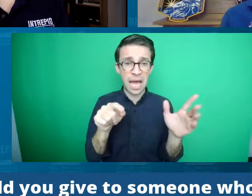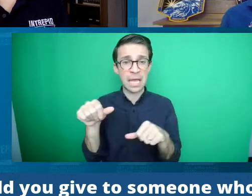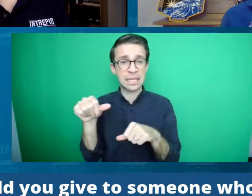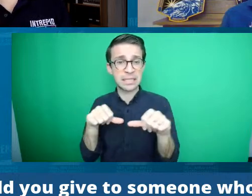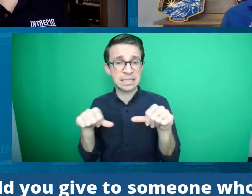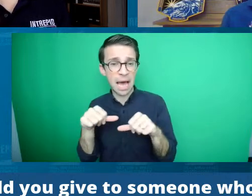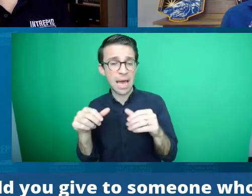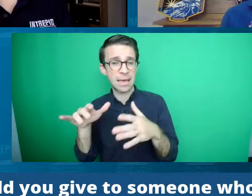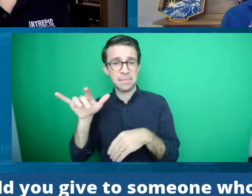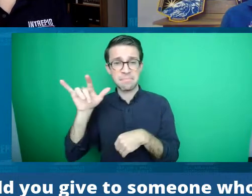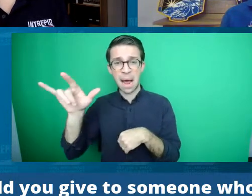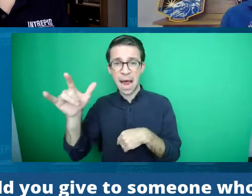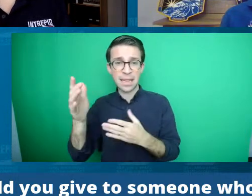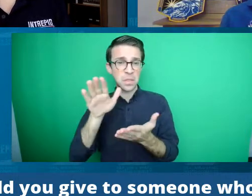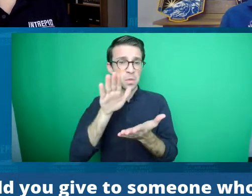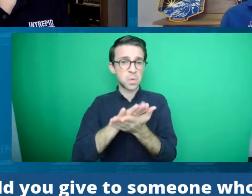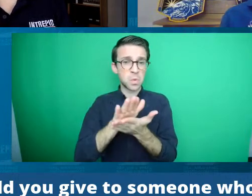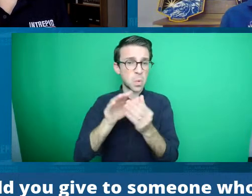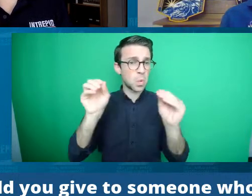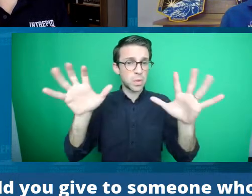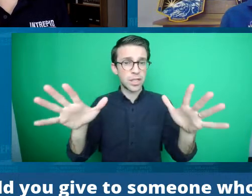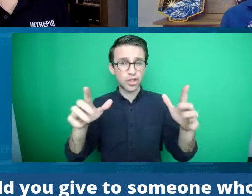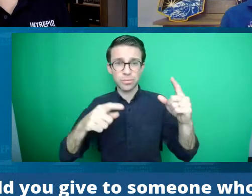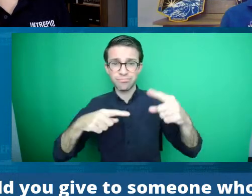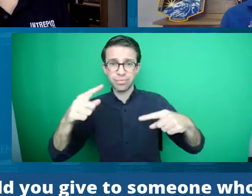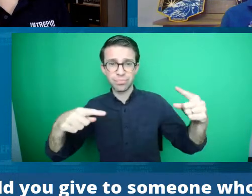sort, pilots, school teachers.